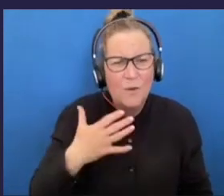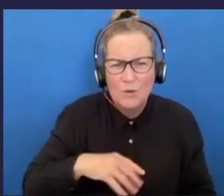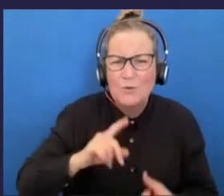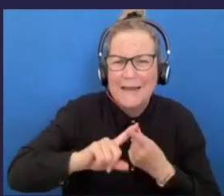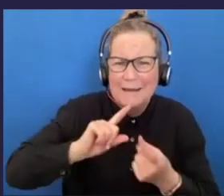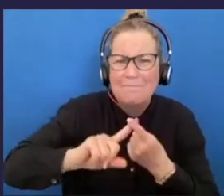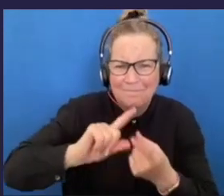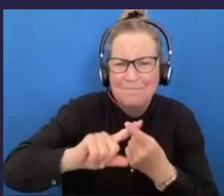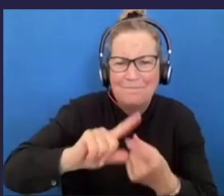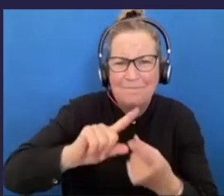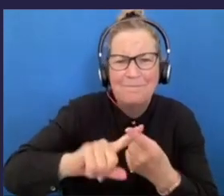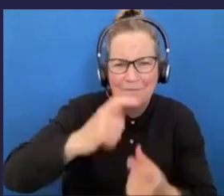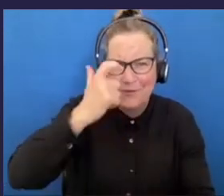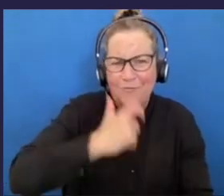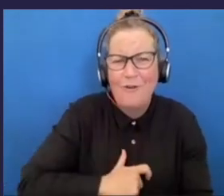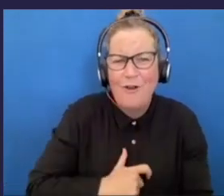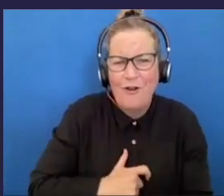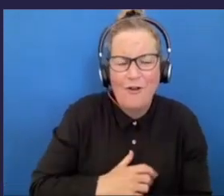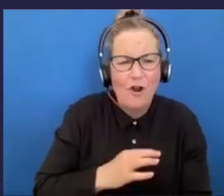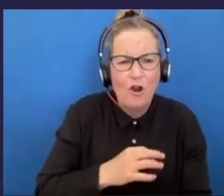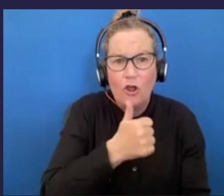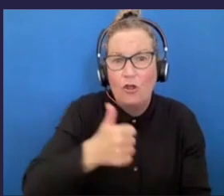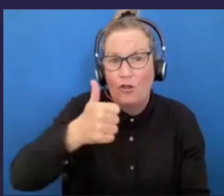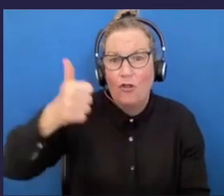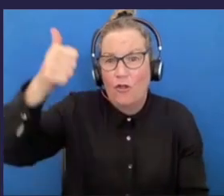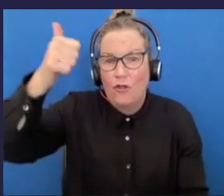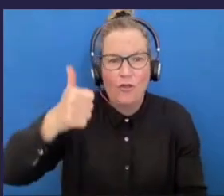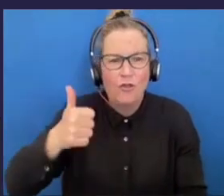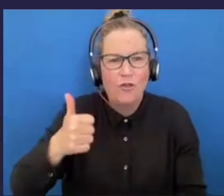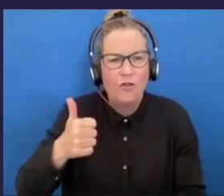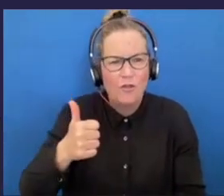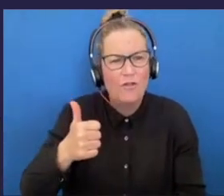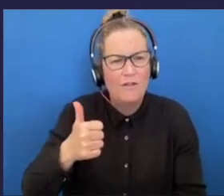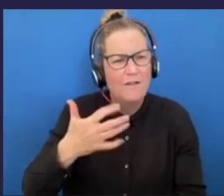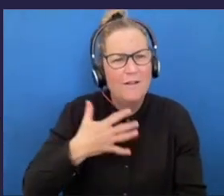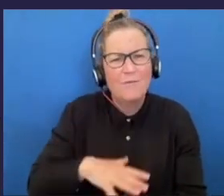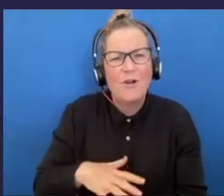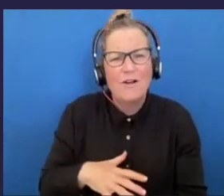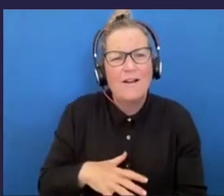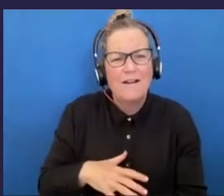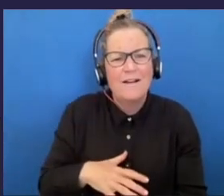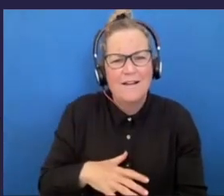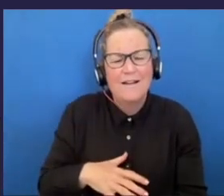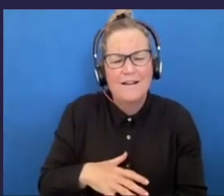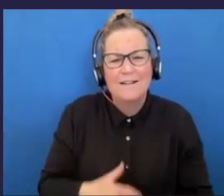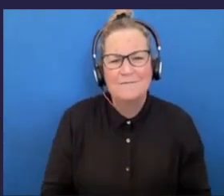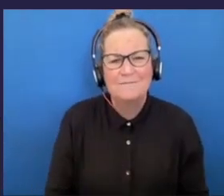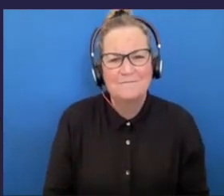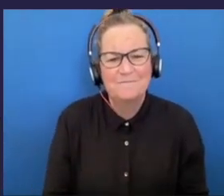going. We don't want them to be stagnant. We want them, like in this picture, to keep adding the layers, keep moving up.